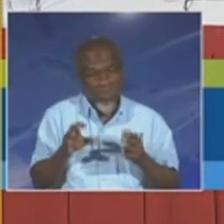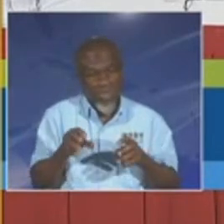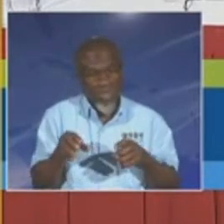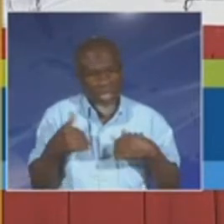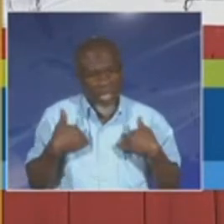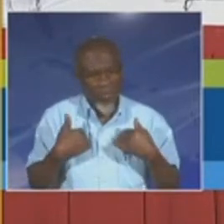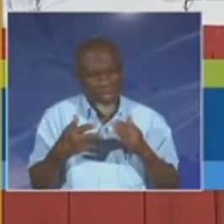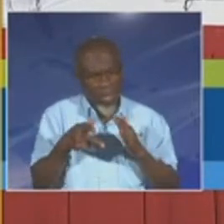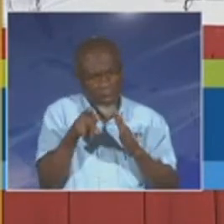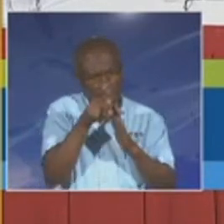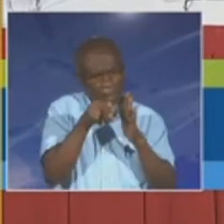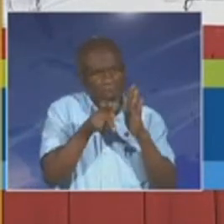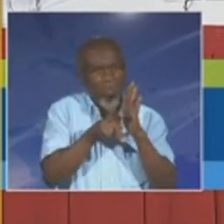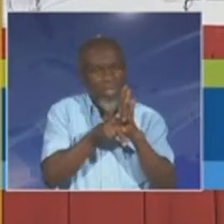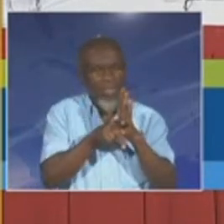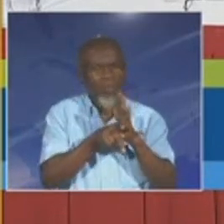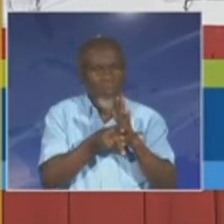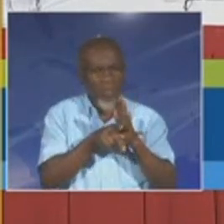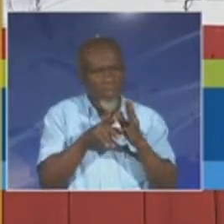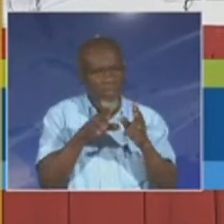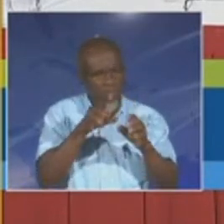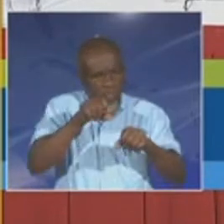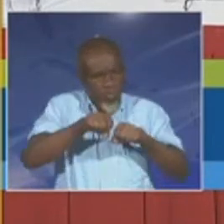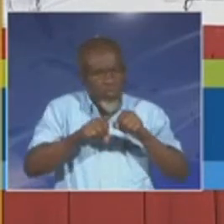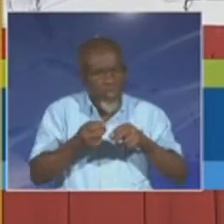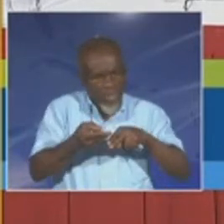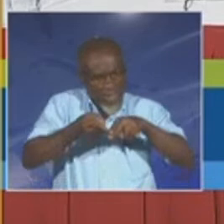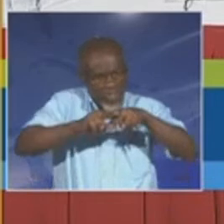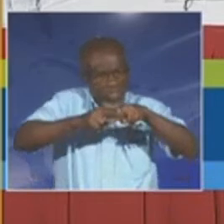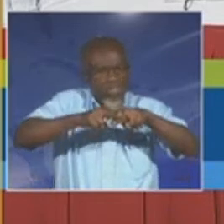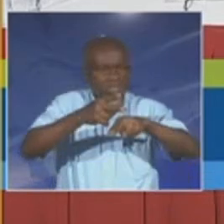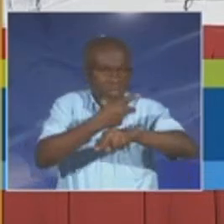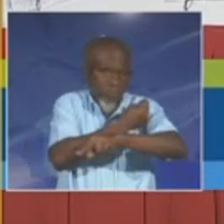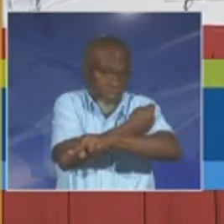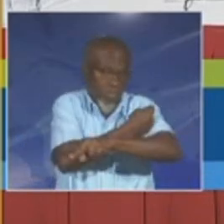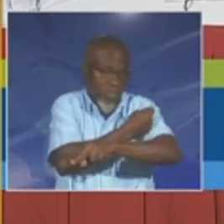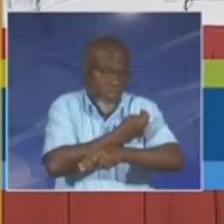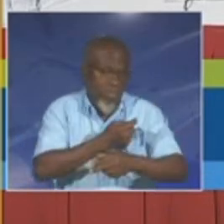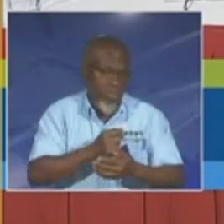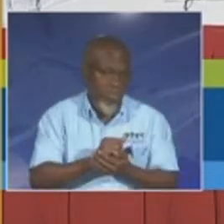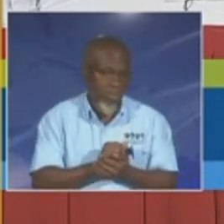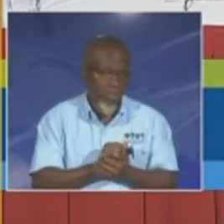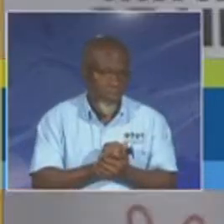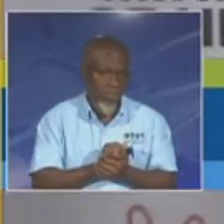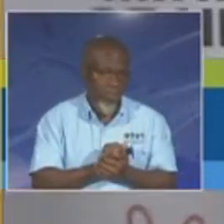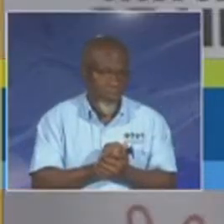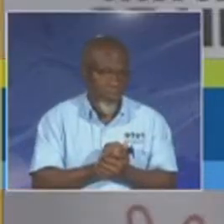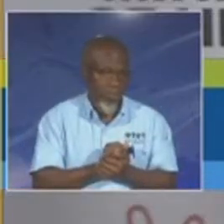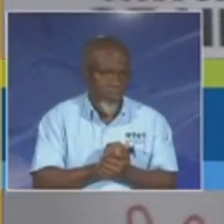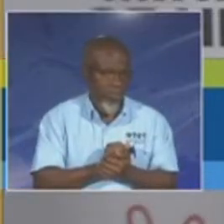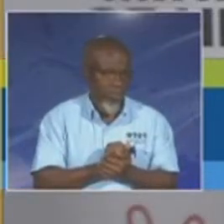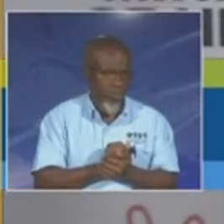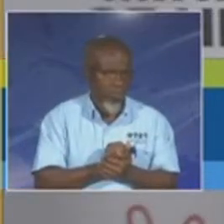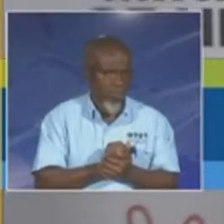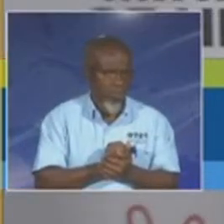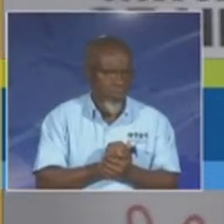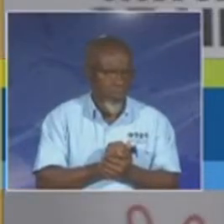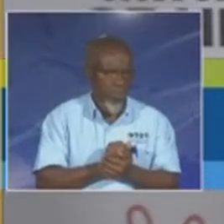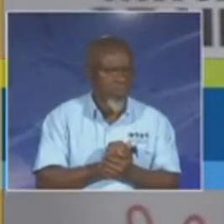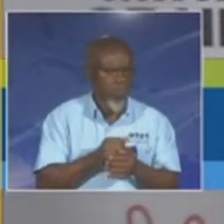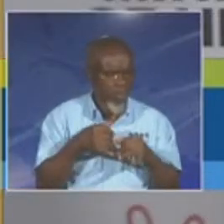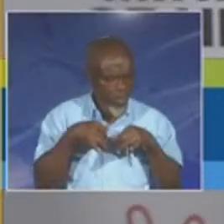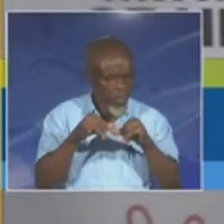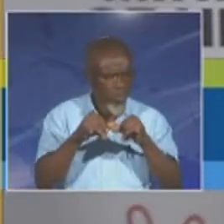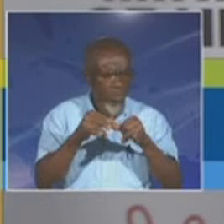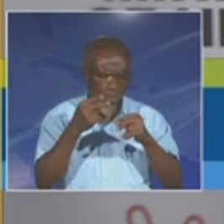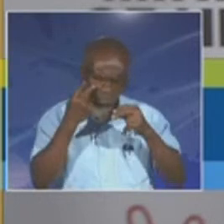that vaccination numbers up? Yeah, so you always have to have continuous review of your communication strategy and even